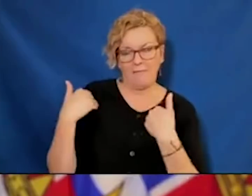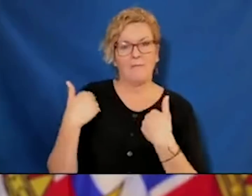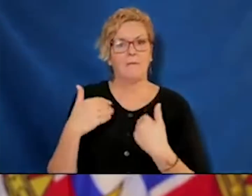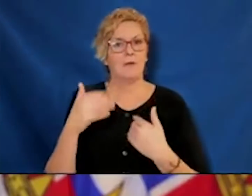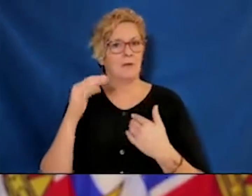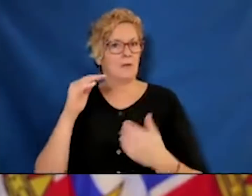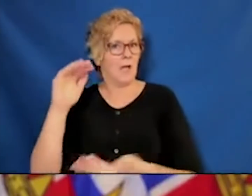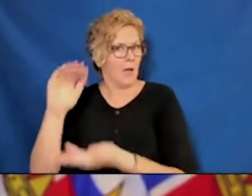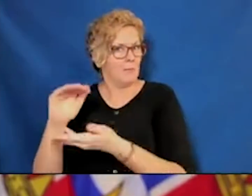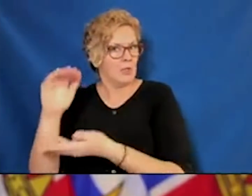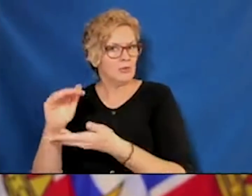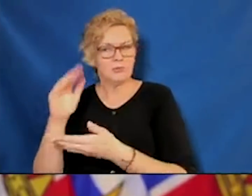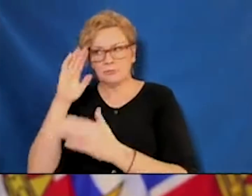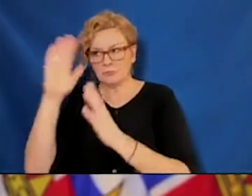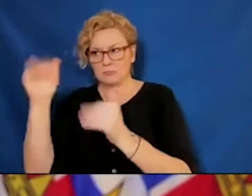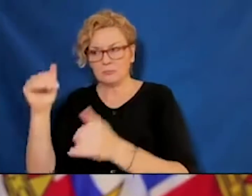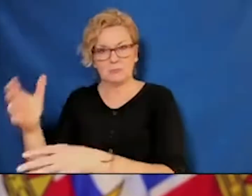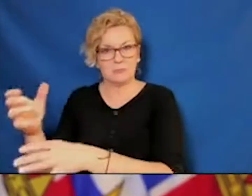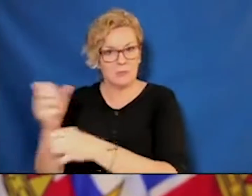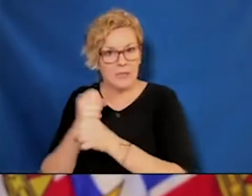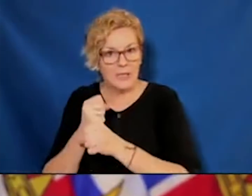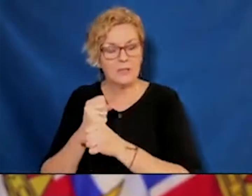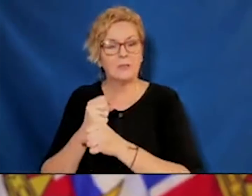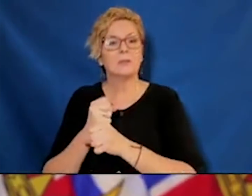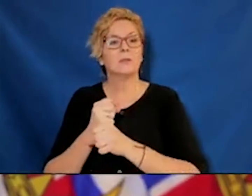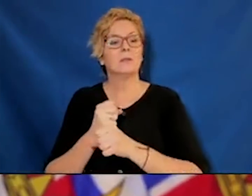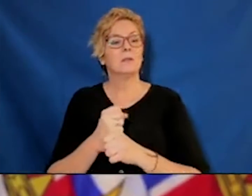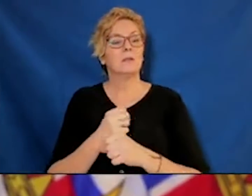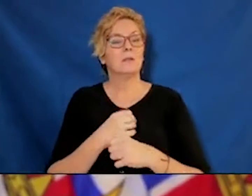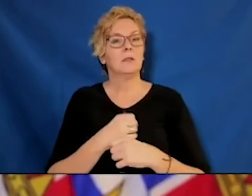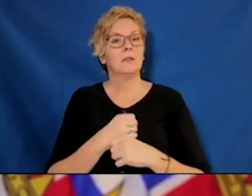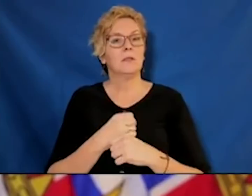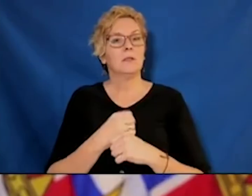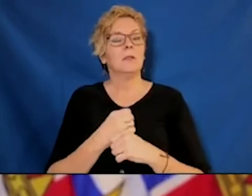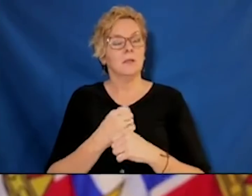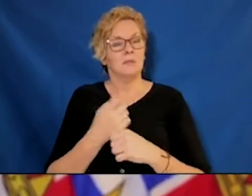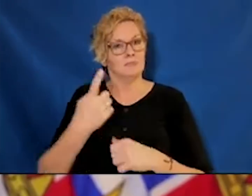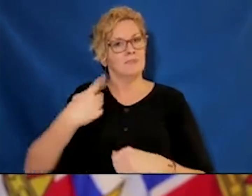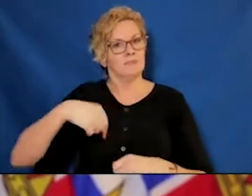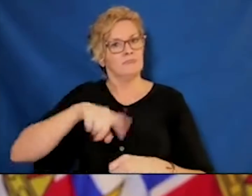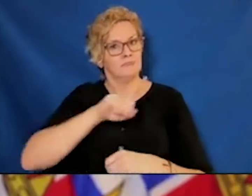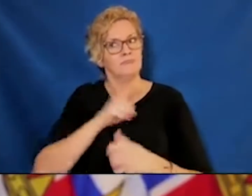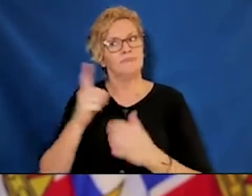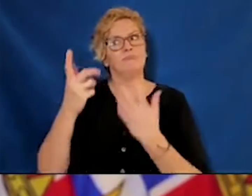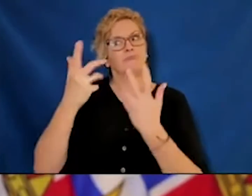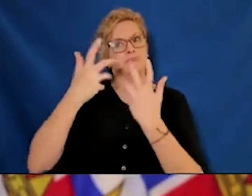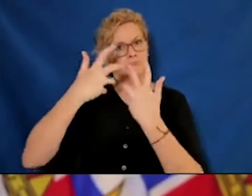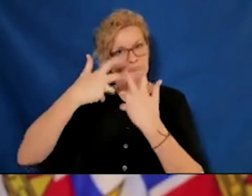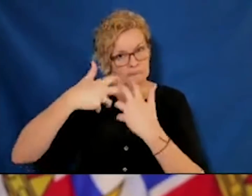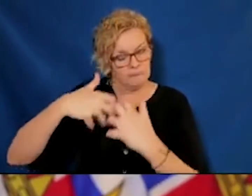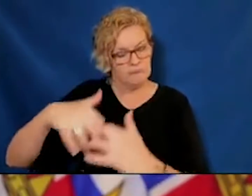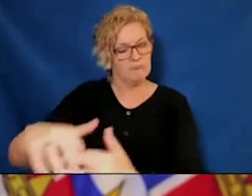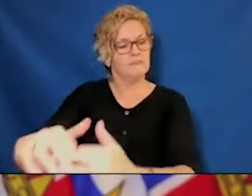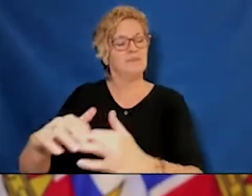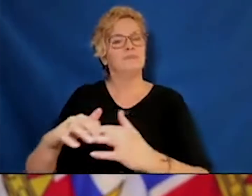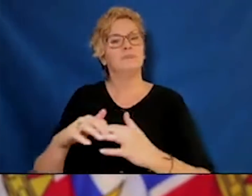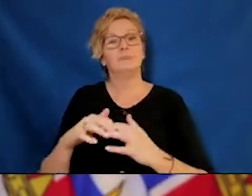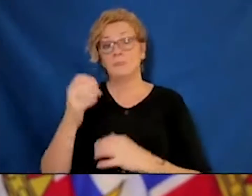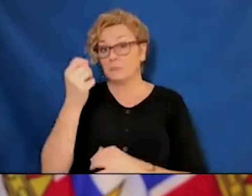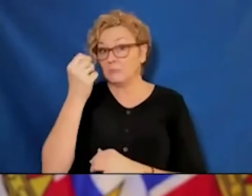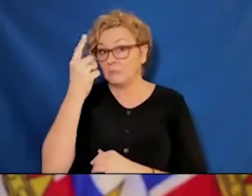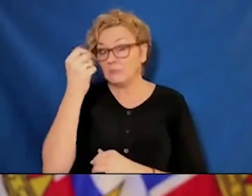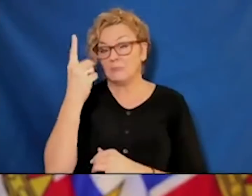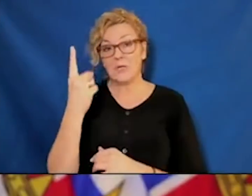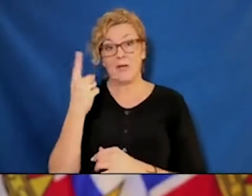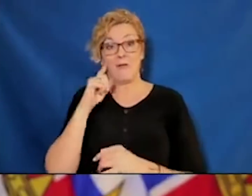severely impacted by the virus. And this has been the approach that we've been taken, recognizing that we have a limited amount